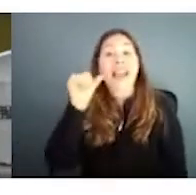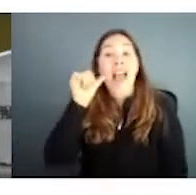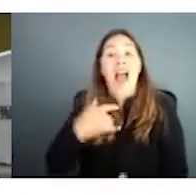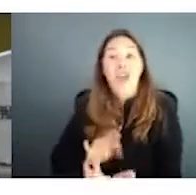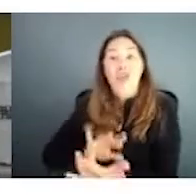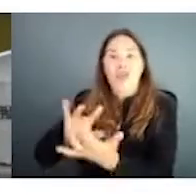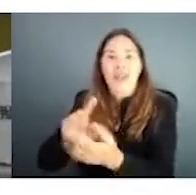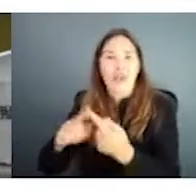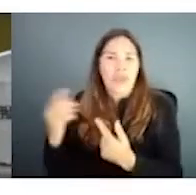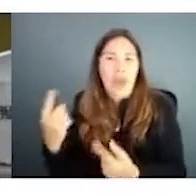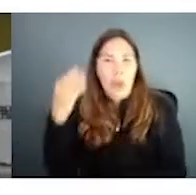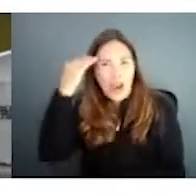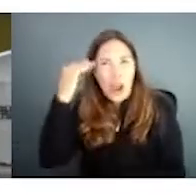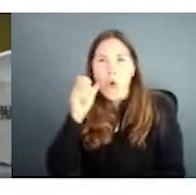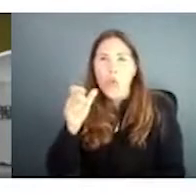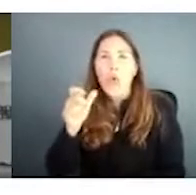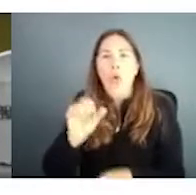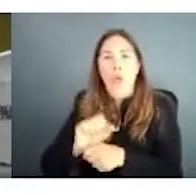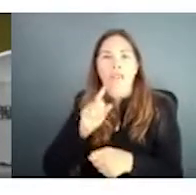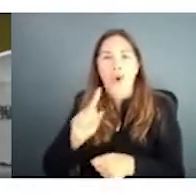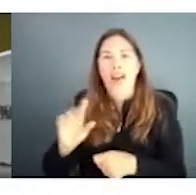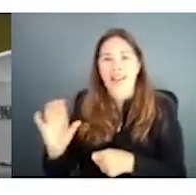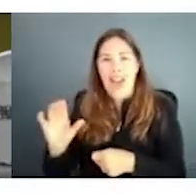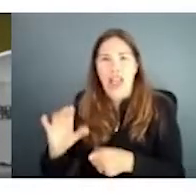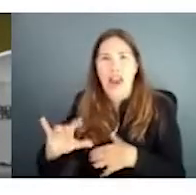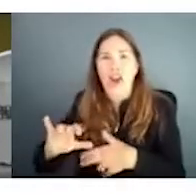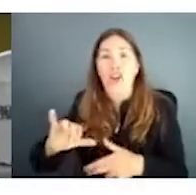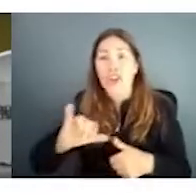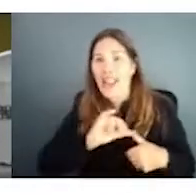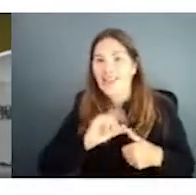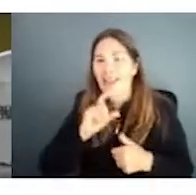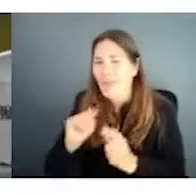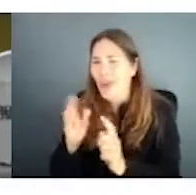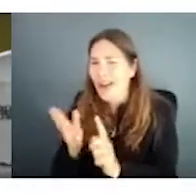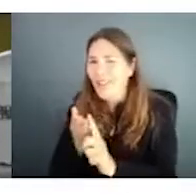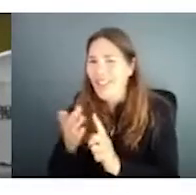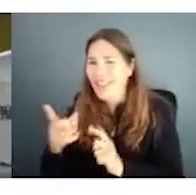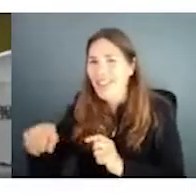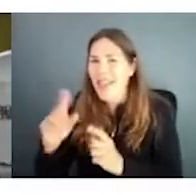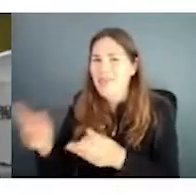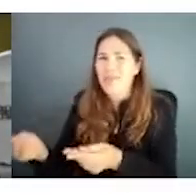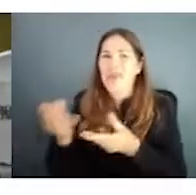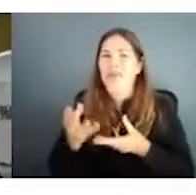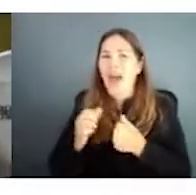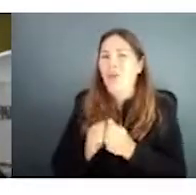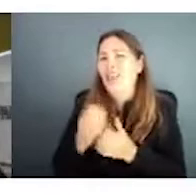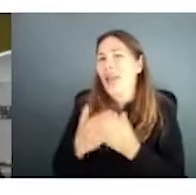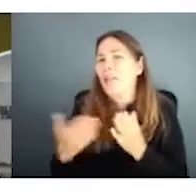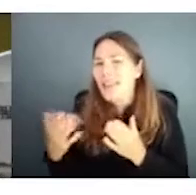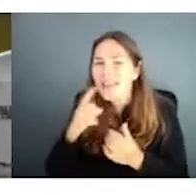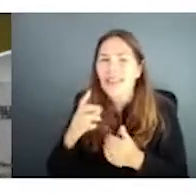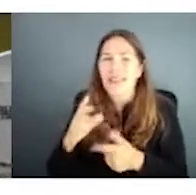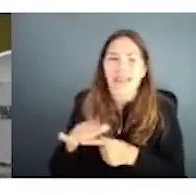someone I know who works for the Carolina Hurricanes, and I'm trying to convince them to provide us with assets and then have a